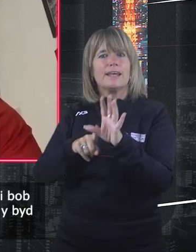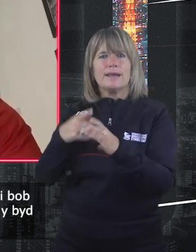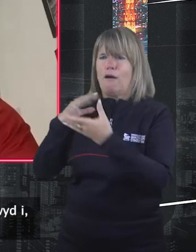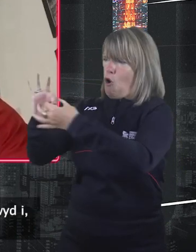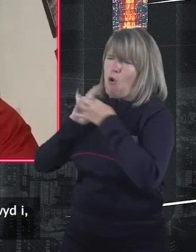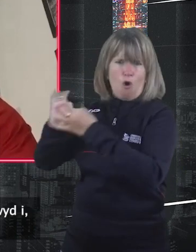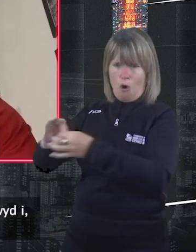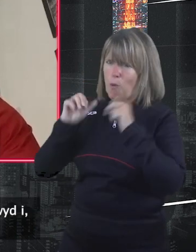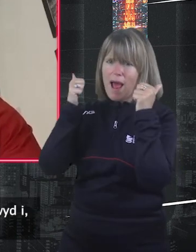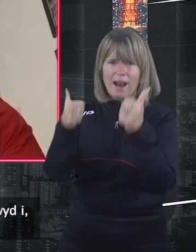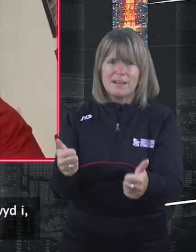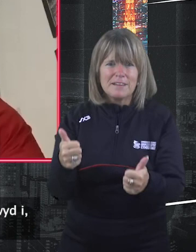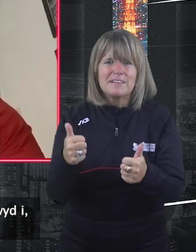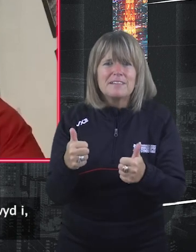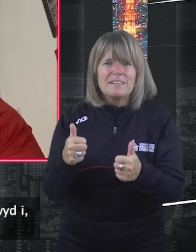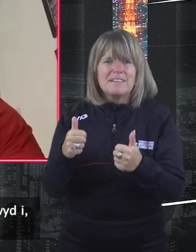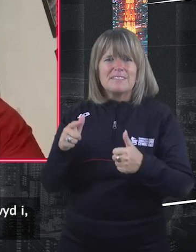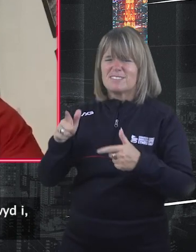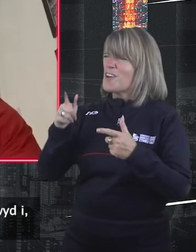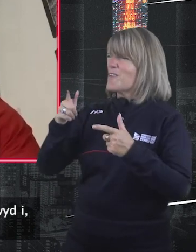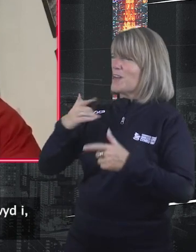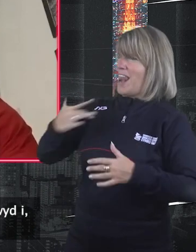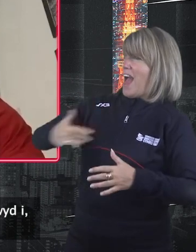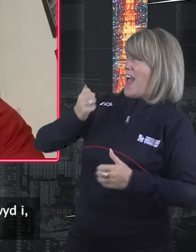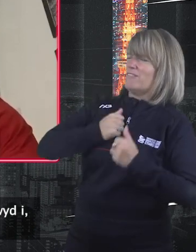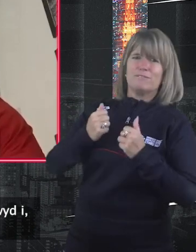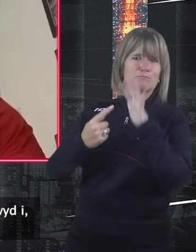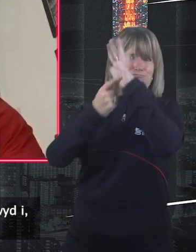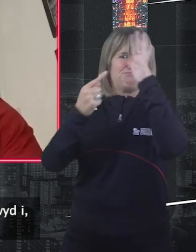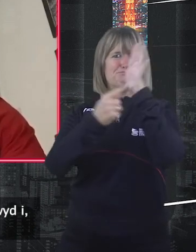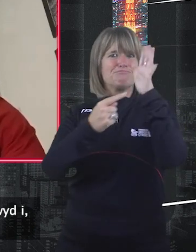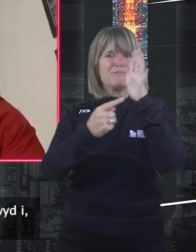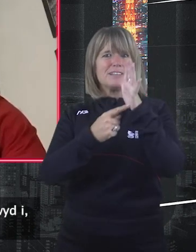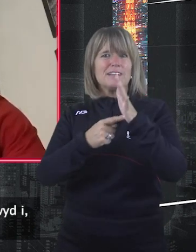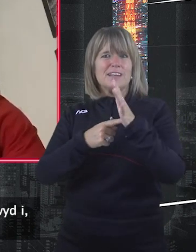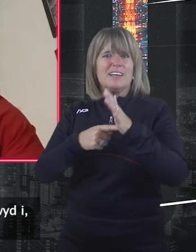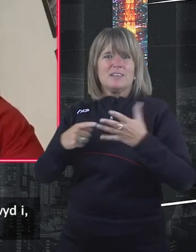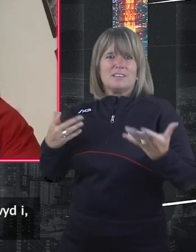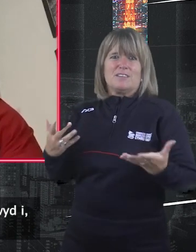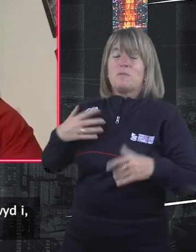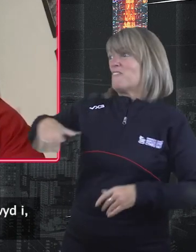So it's given me everything, really. It's probably my biggest.